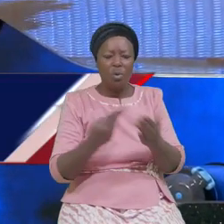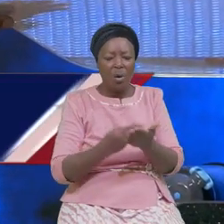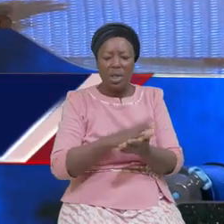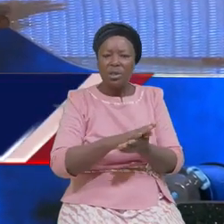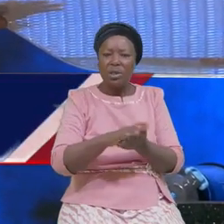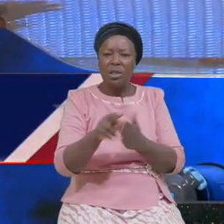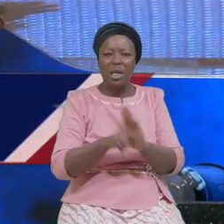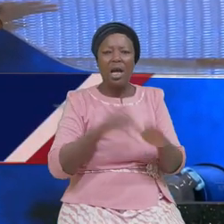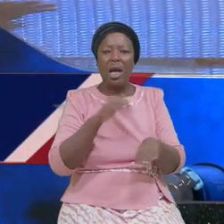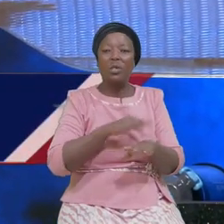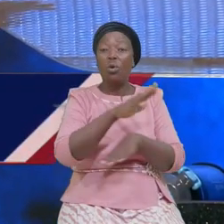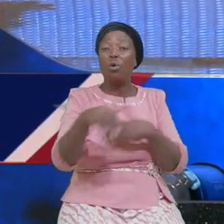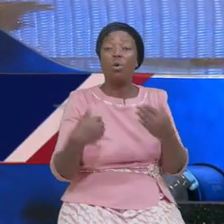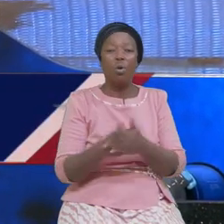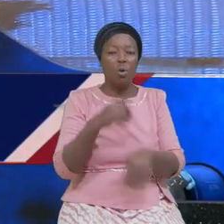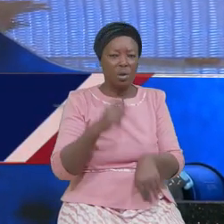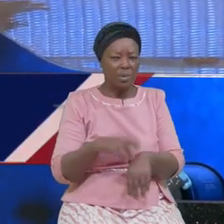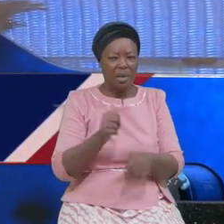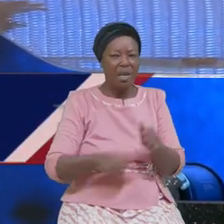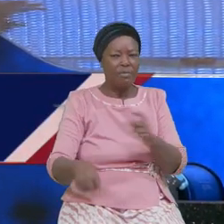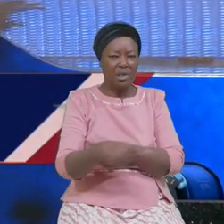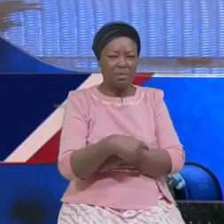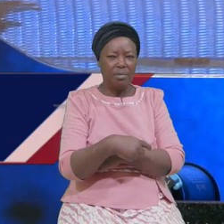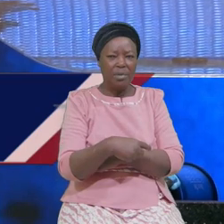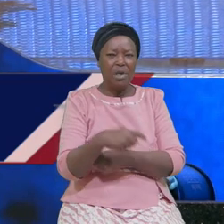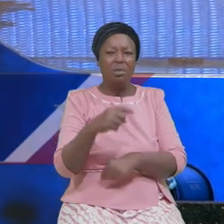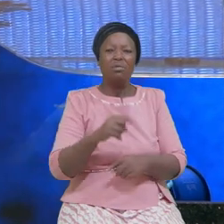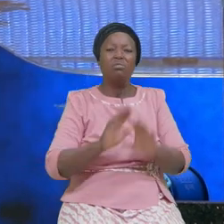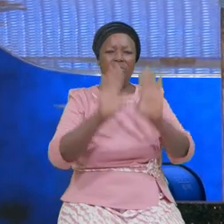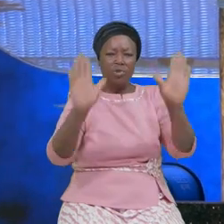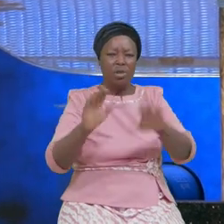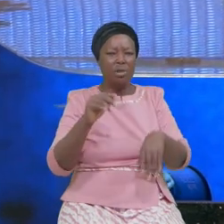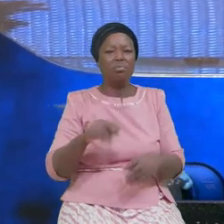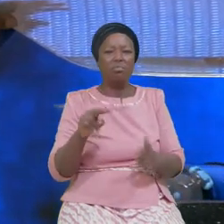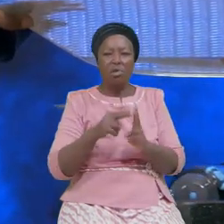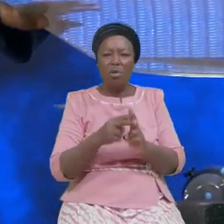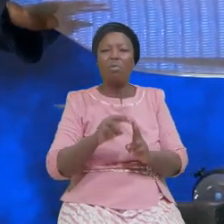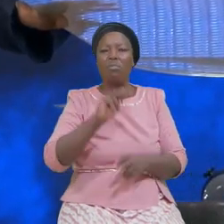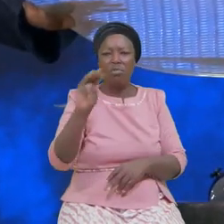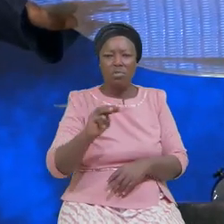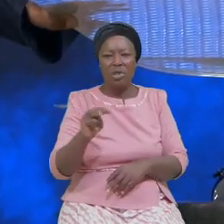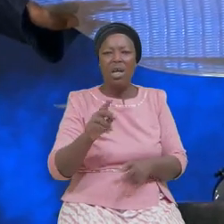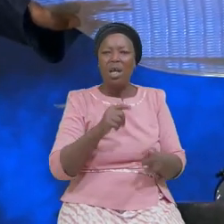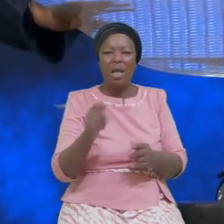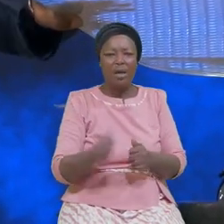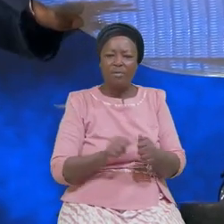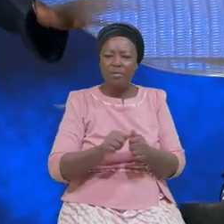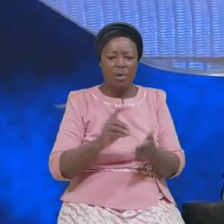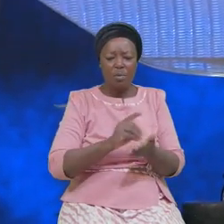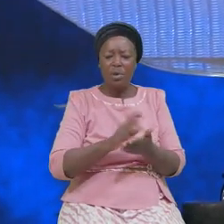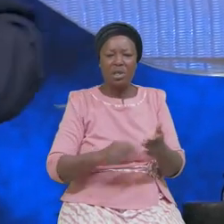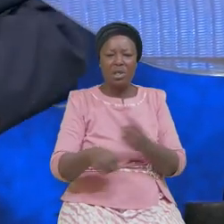righteousness at all times, every day, Sunday or Monday, every day, weekday or sunny